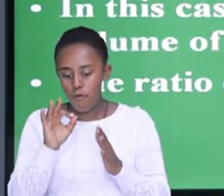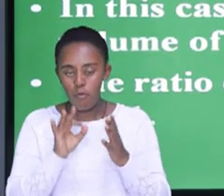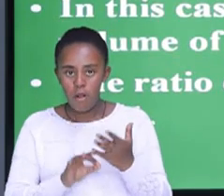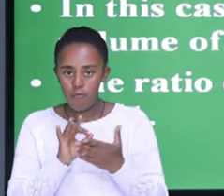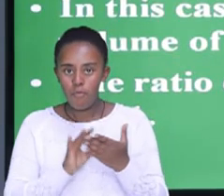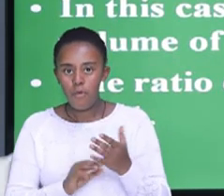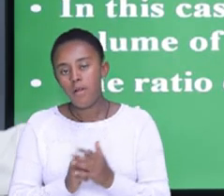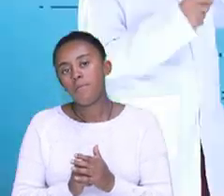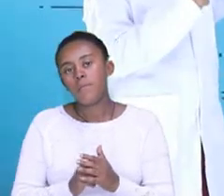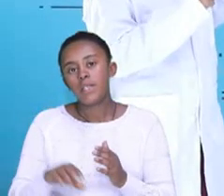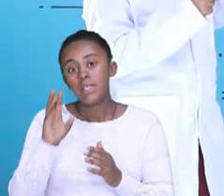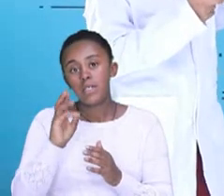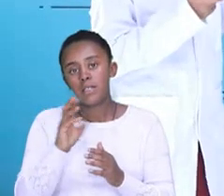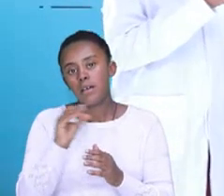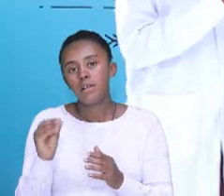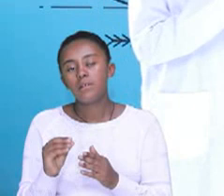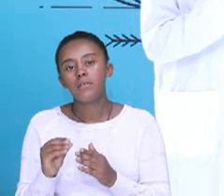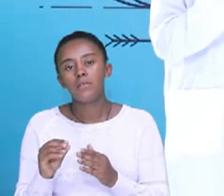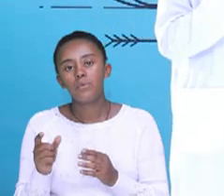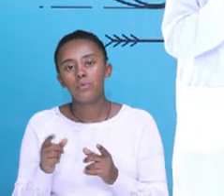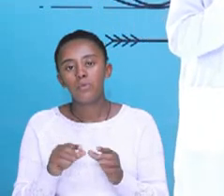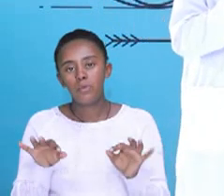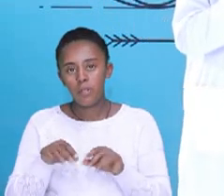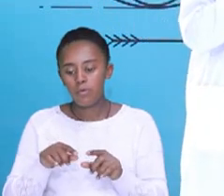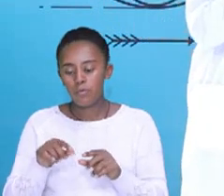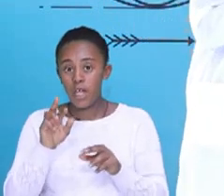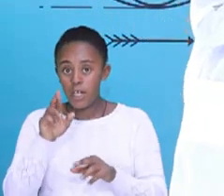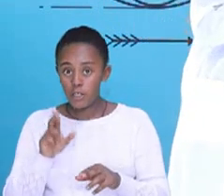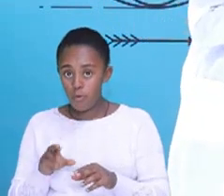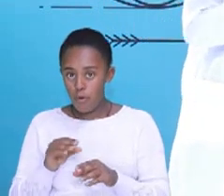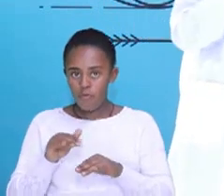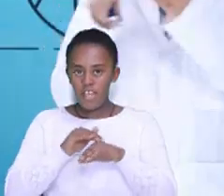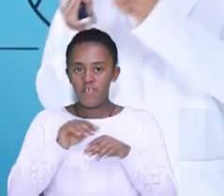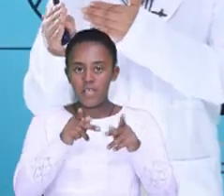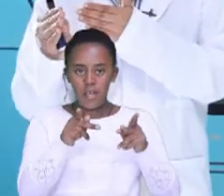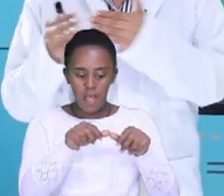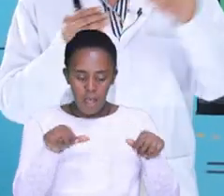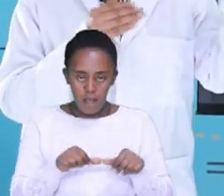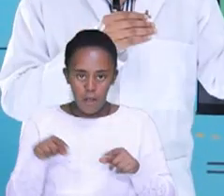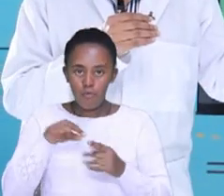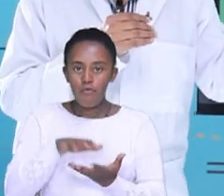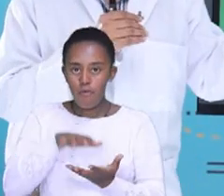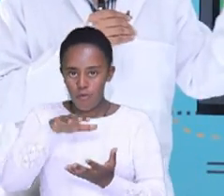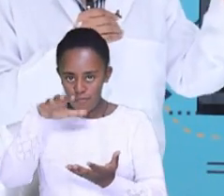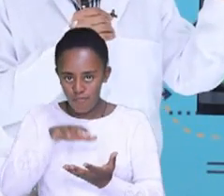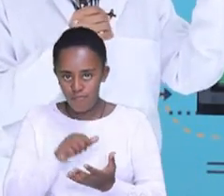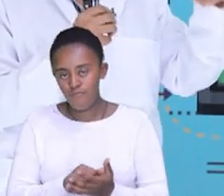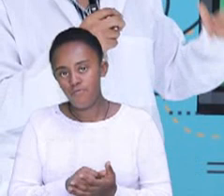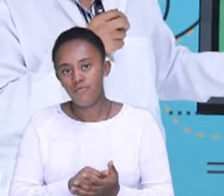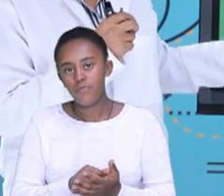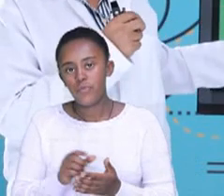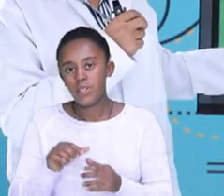gives 6, and when we put the ratio of surface area to volume, the surface